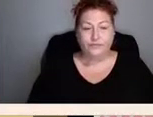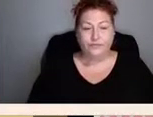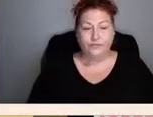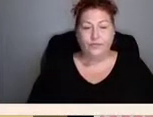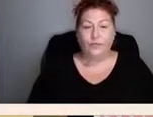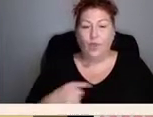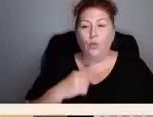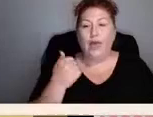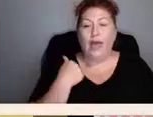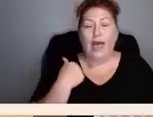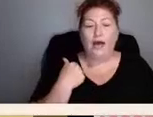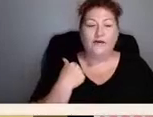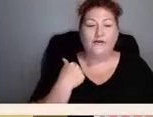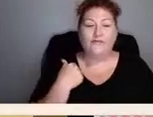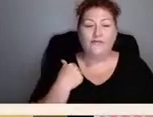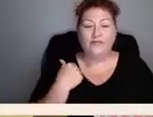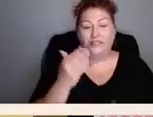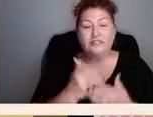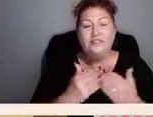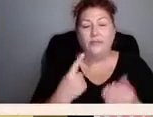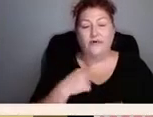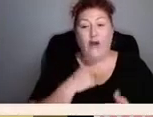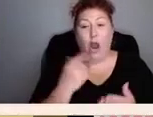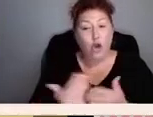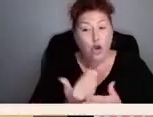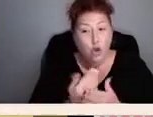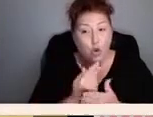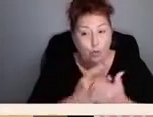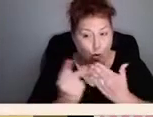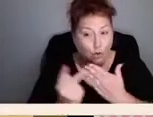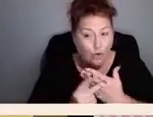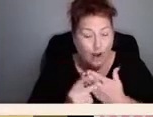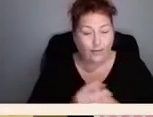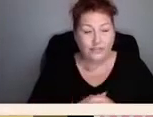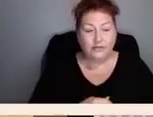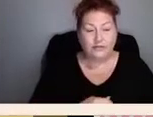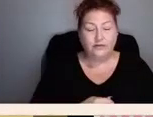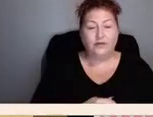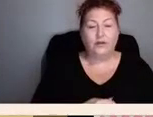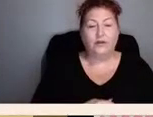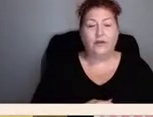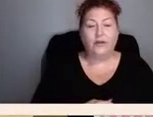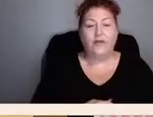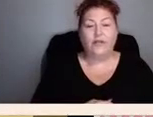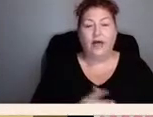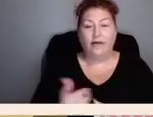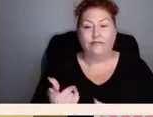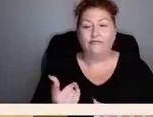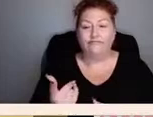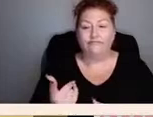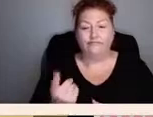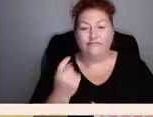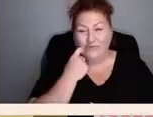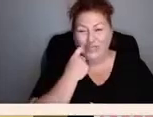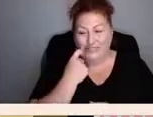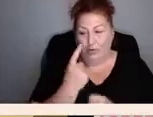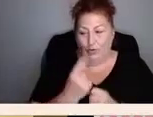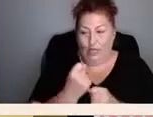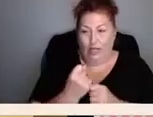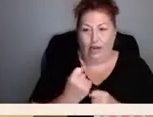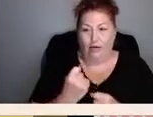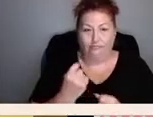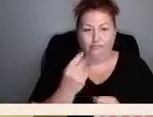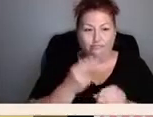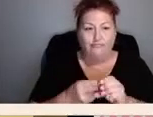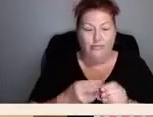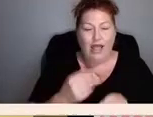We have some of our newer programs that have come on board in this recent year. In